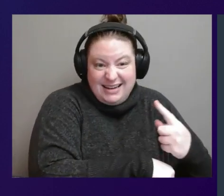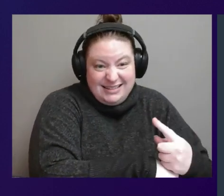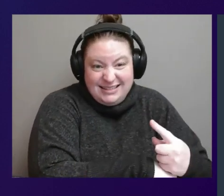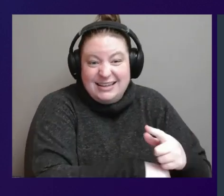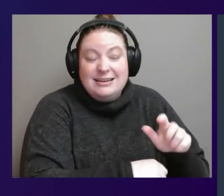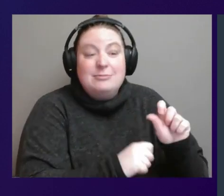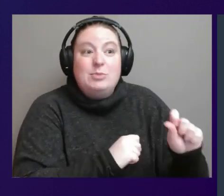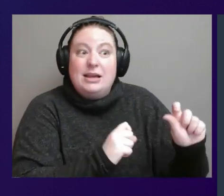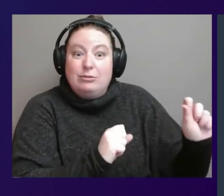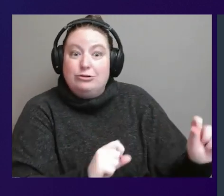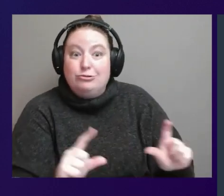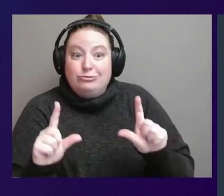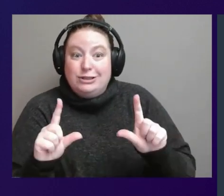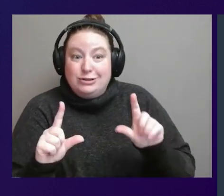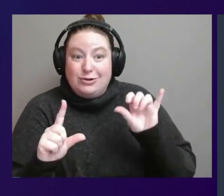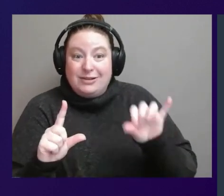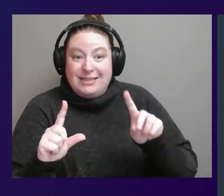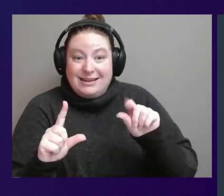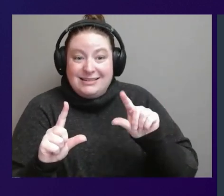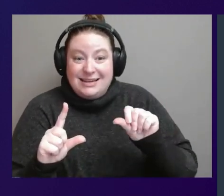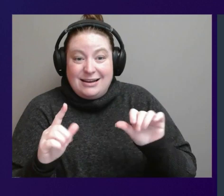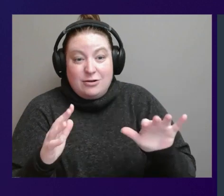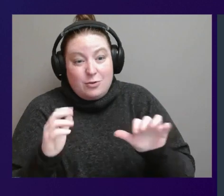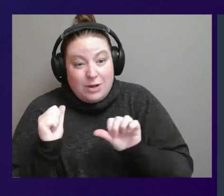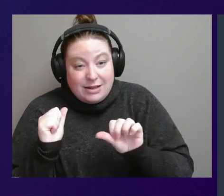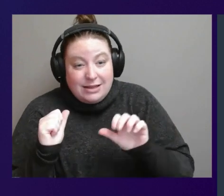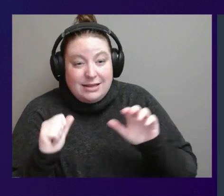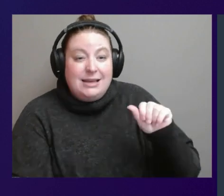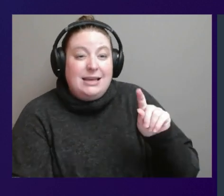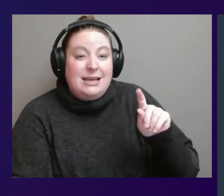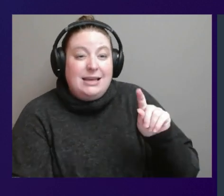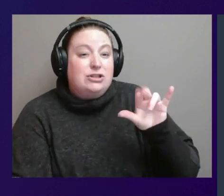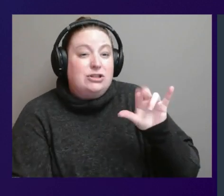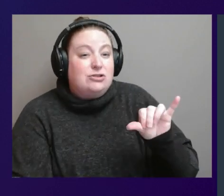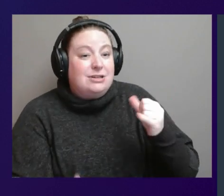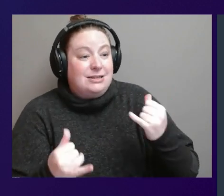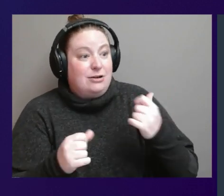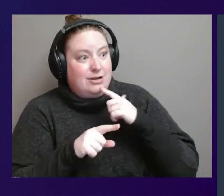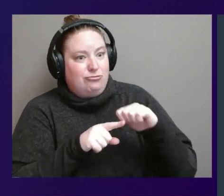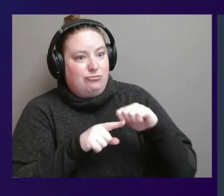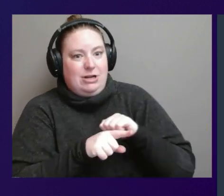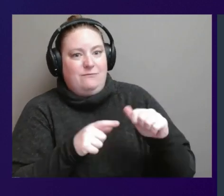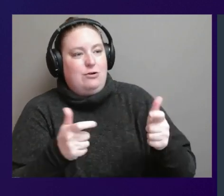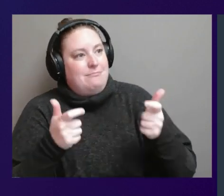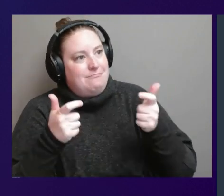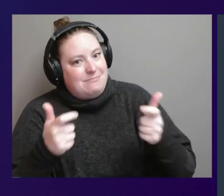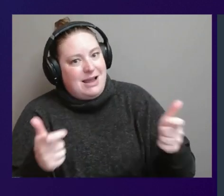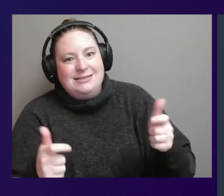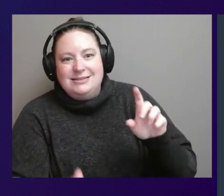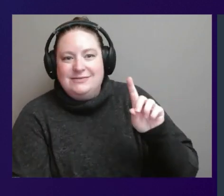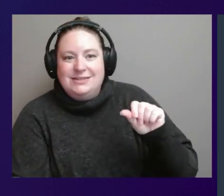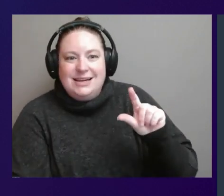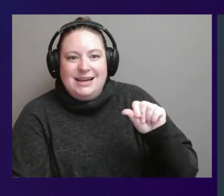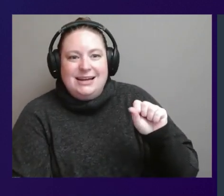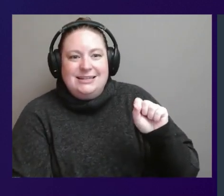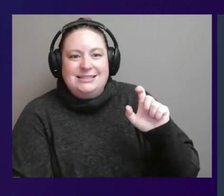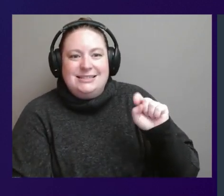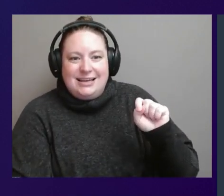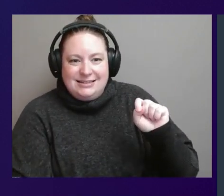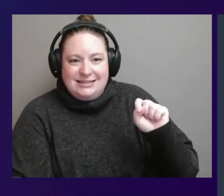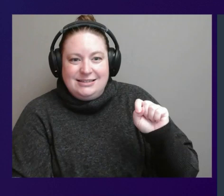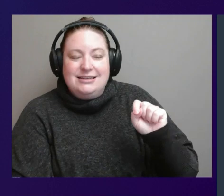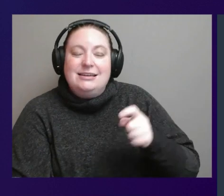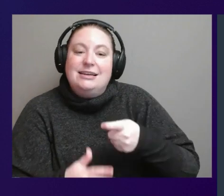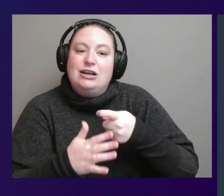quickly, Ancestry is able to train against massive datasets in a very cost-effective way. This enables